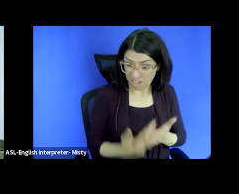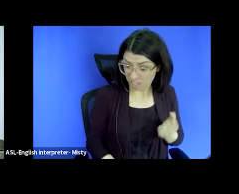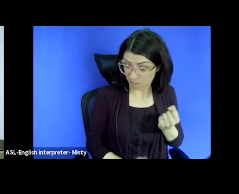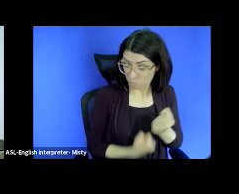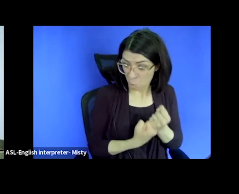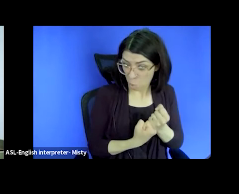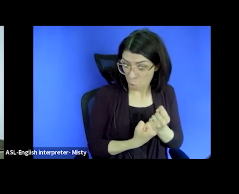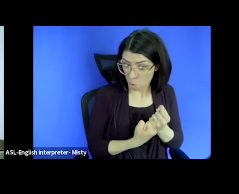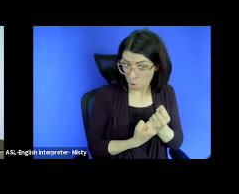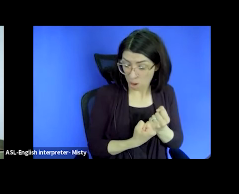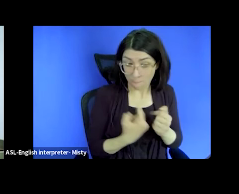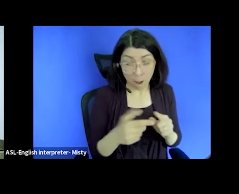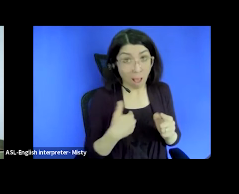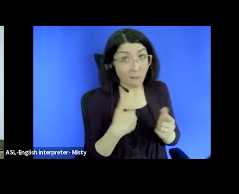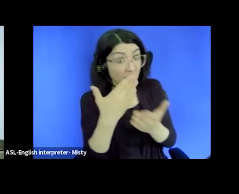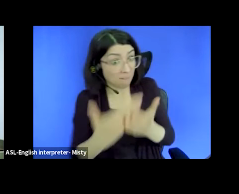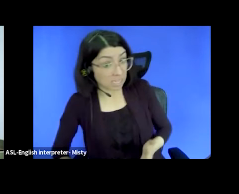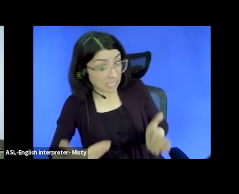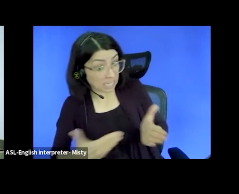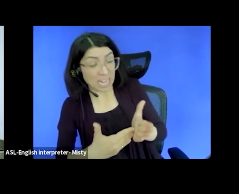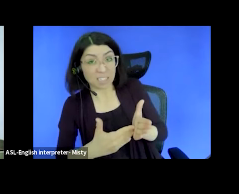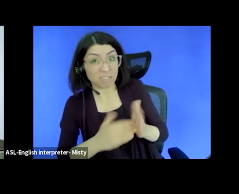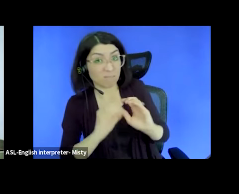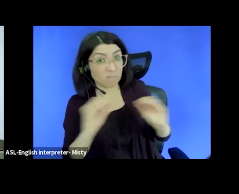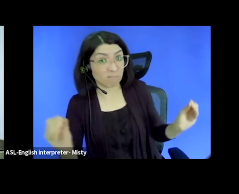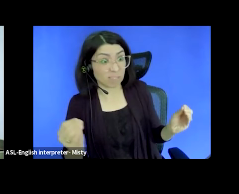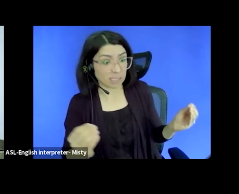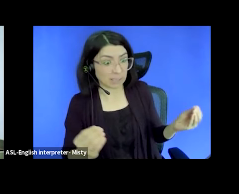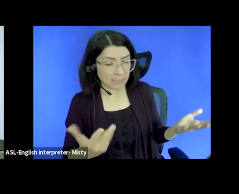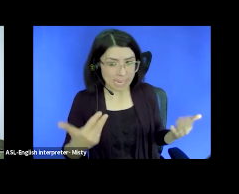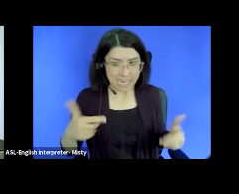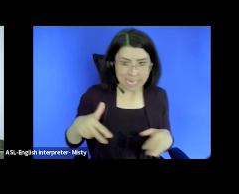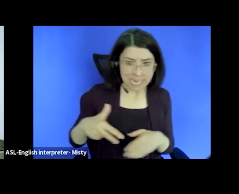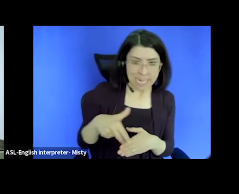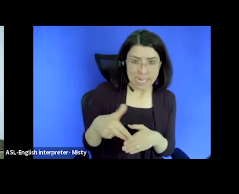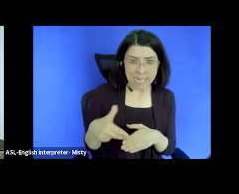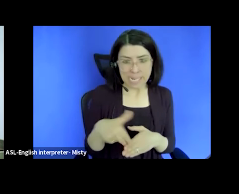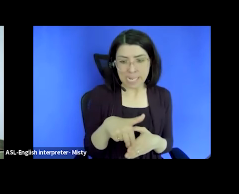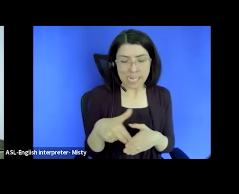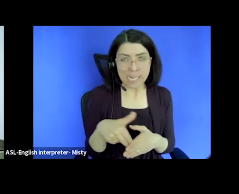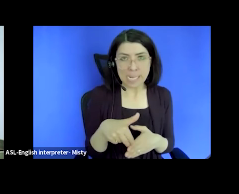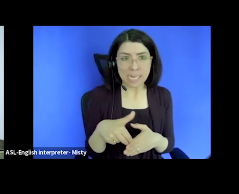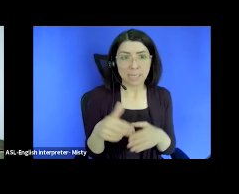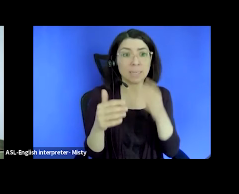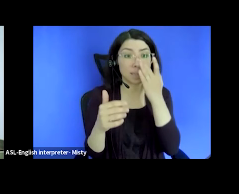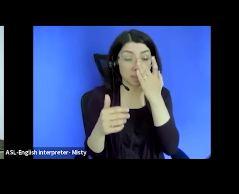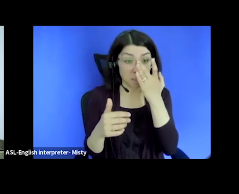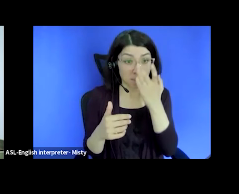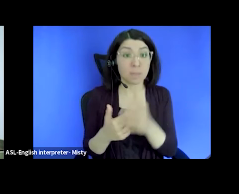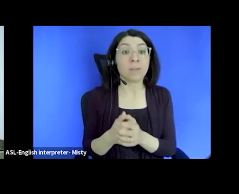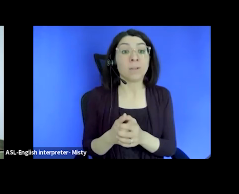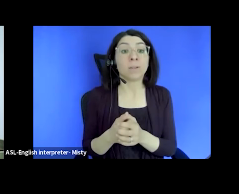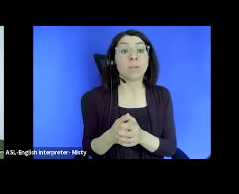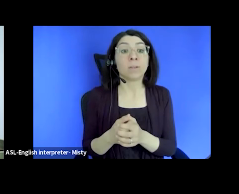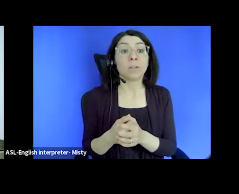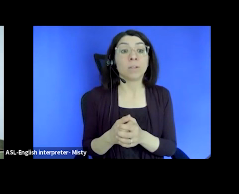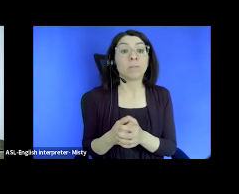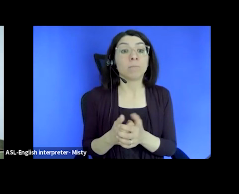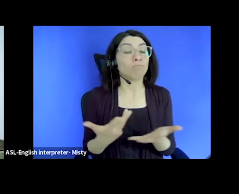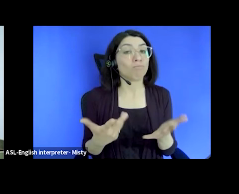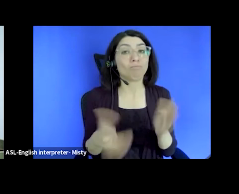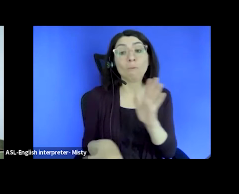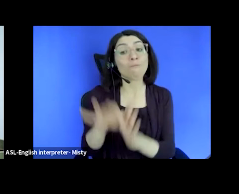a bit stuck. So now they decide that one day they can find out. One way they can find out is to